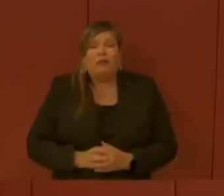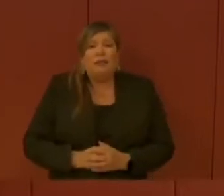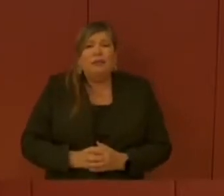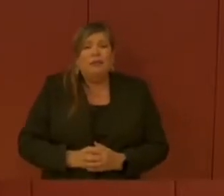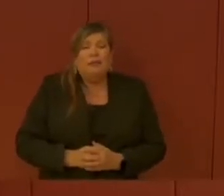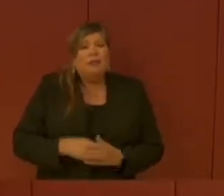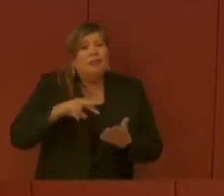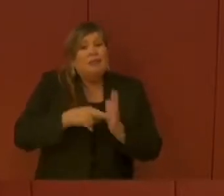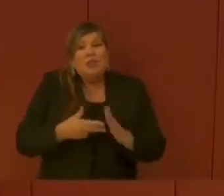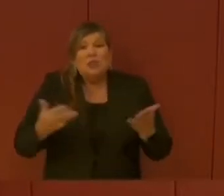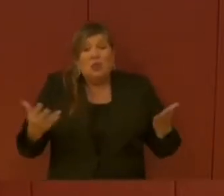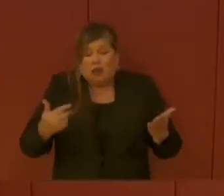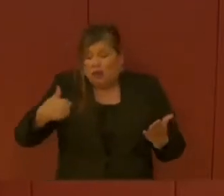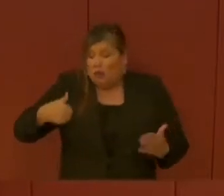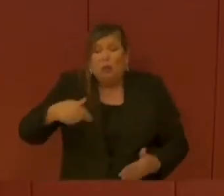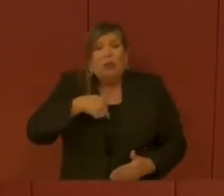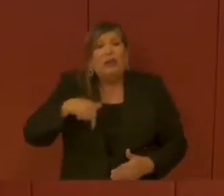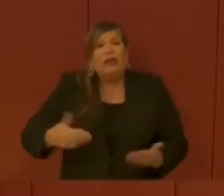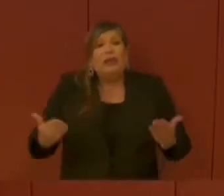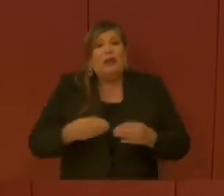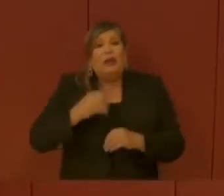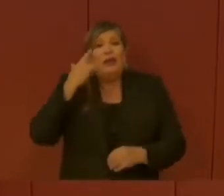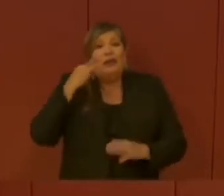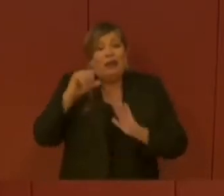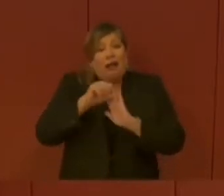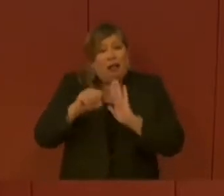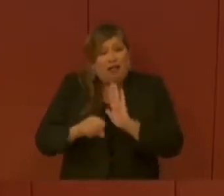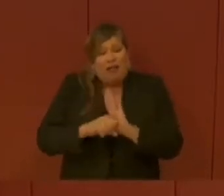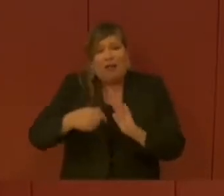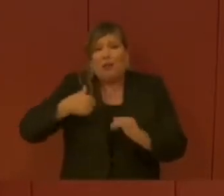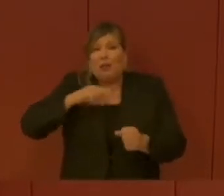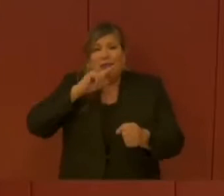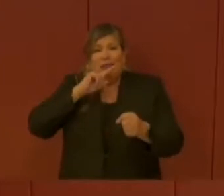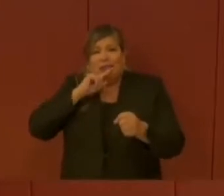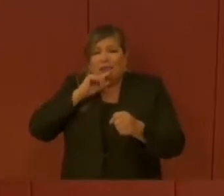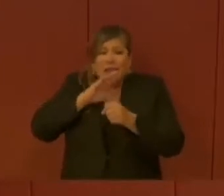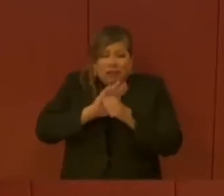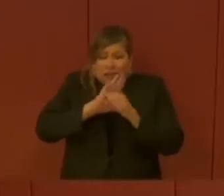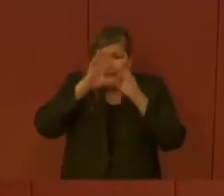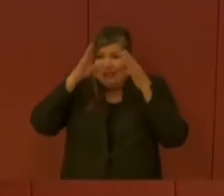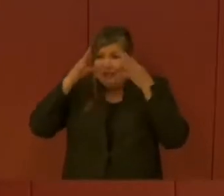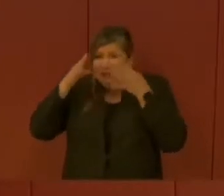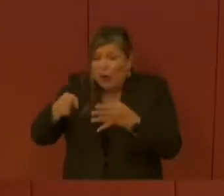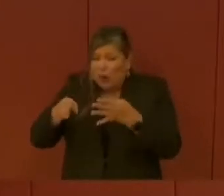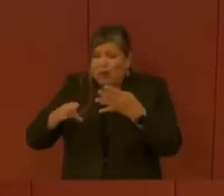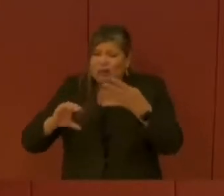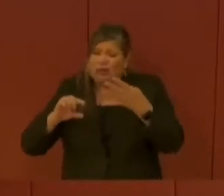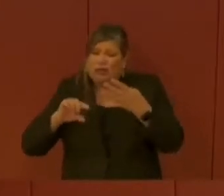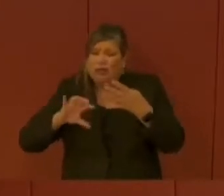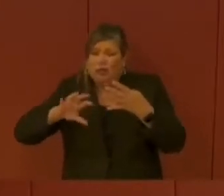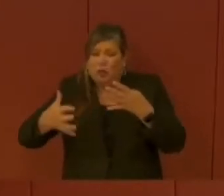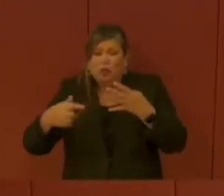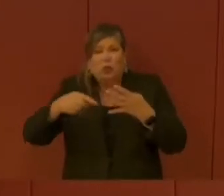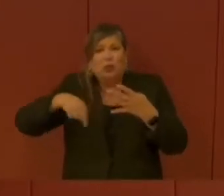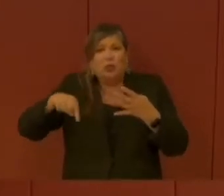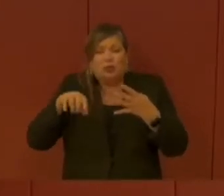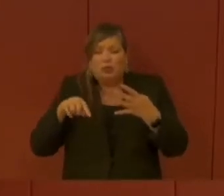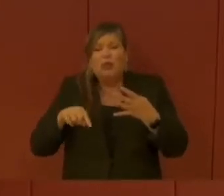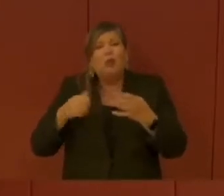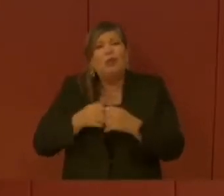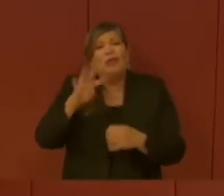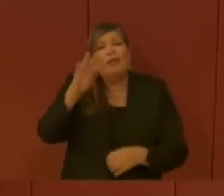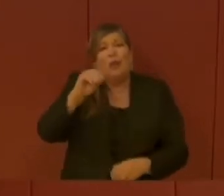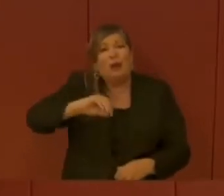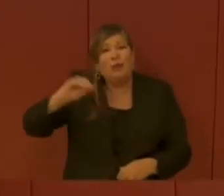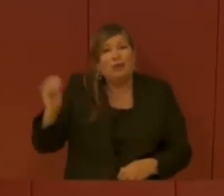to provide that overlay in that lower quartile of the Healthy Place Index with 40%